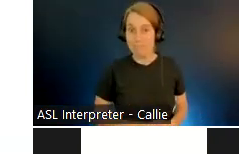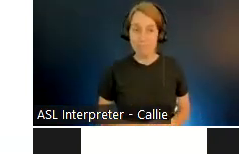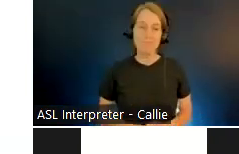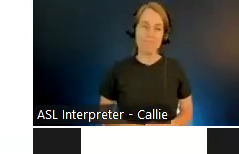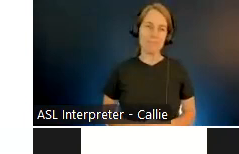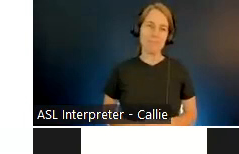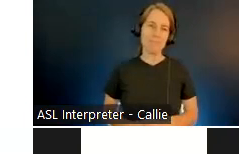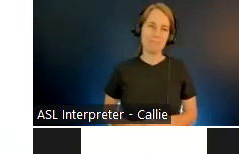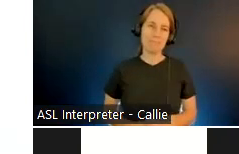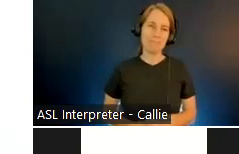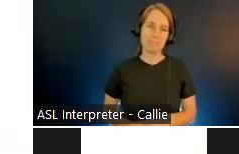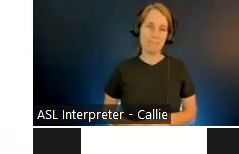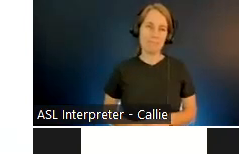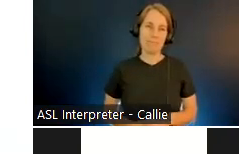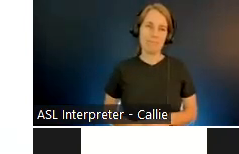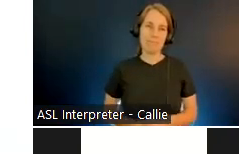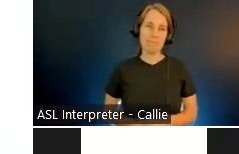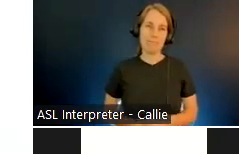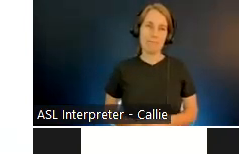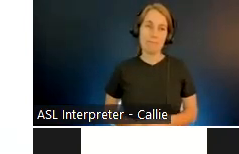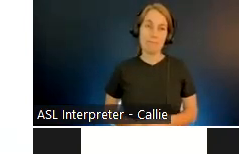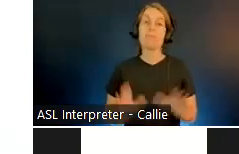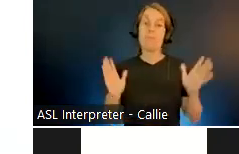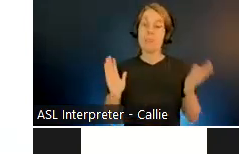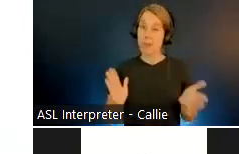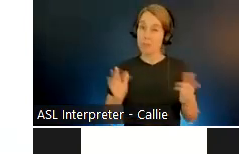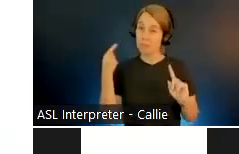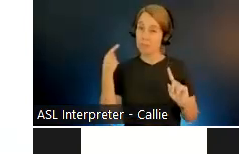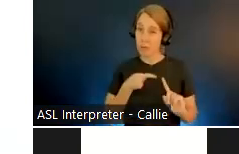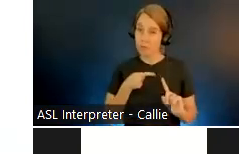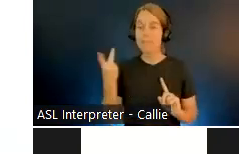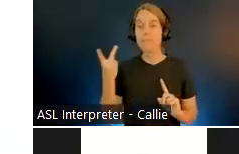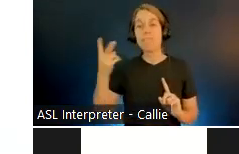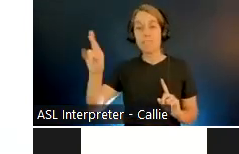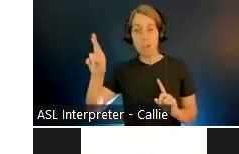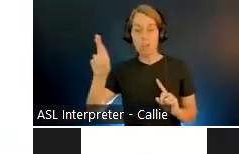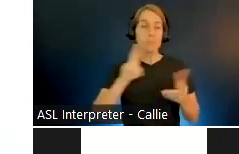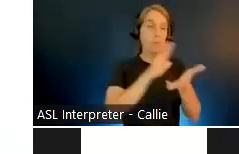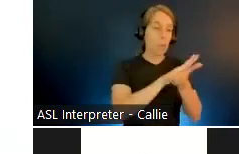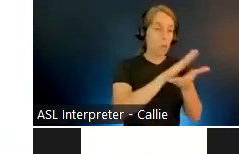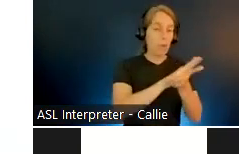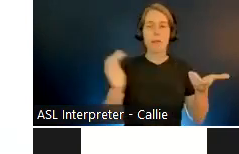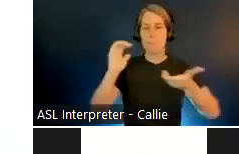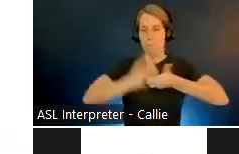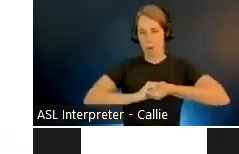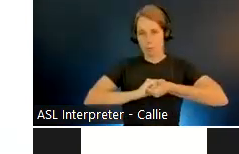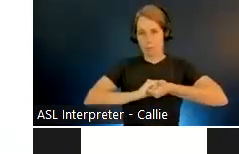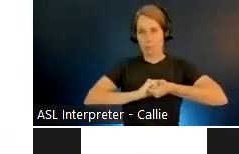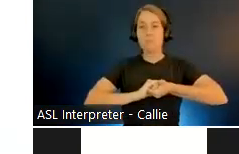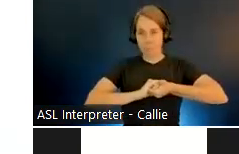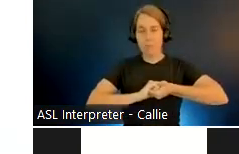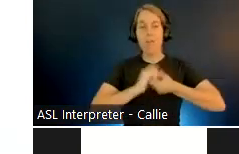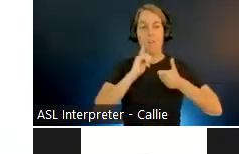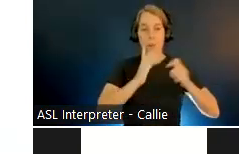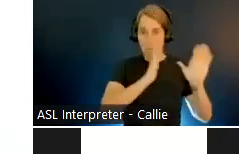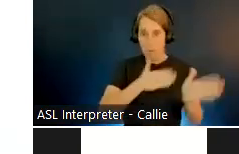The bottom line, VR is a partner with the schools in preparing students for school to work transition.